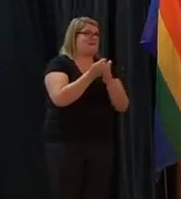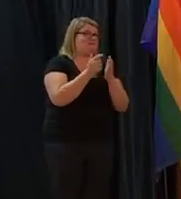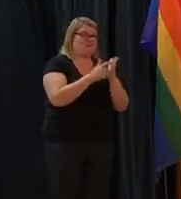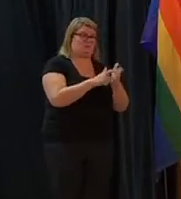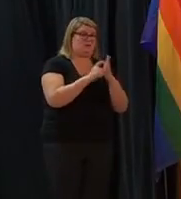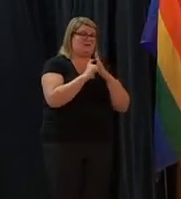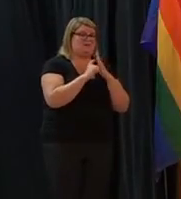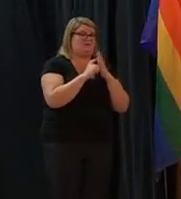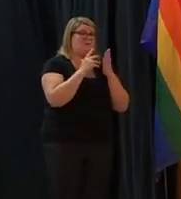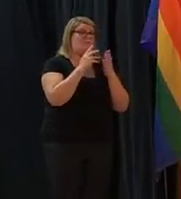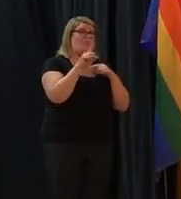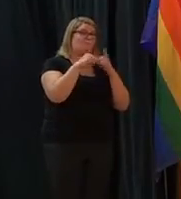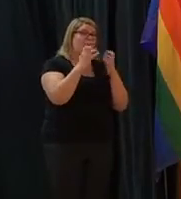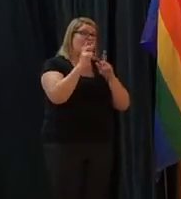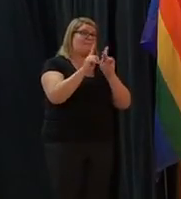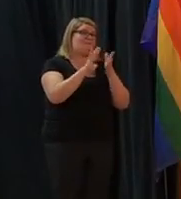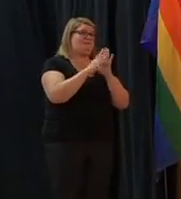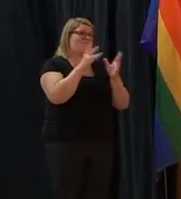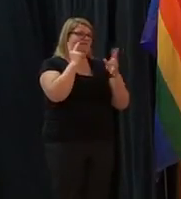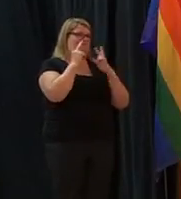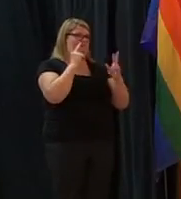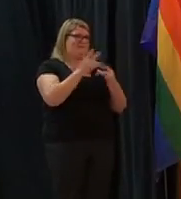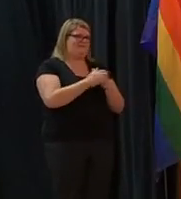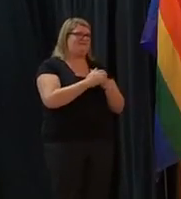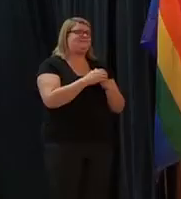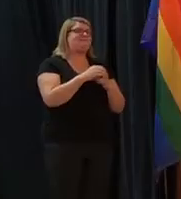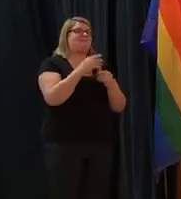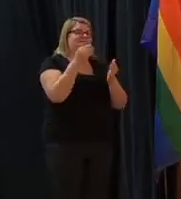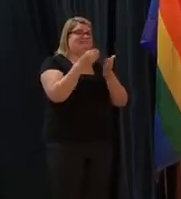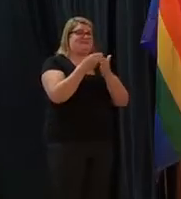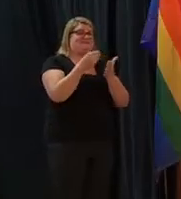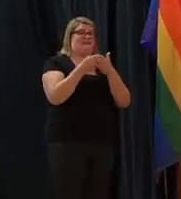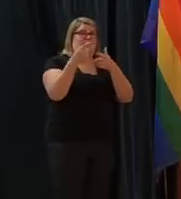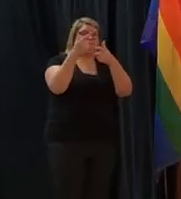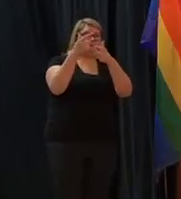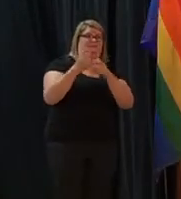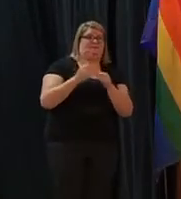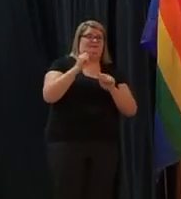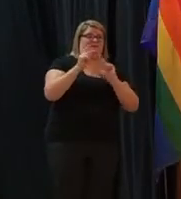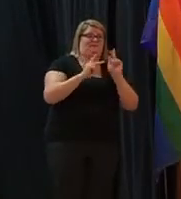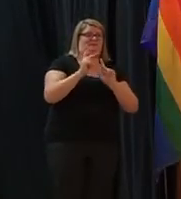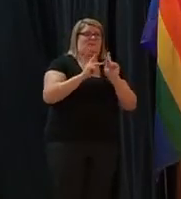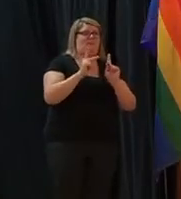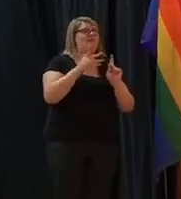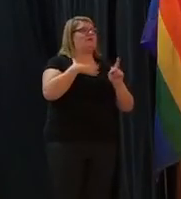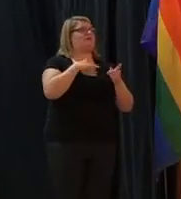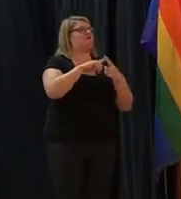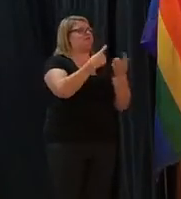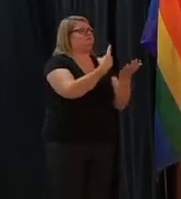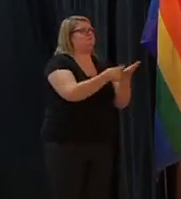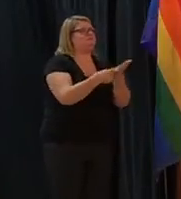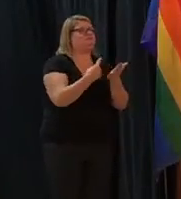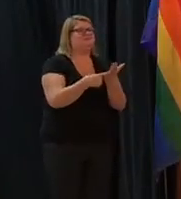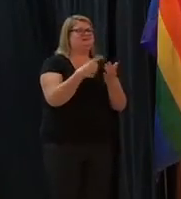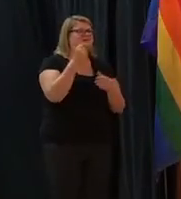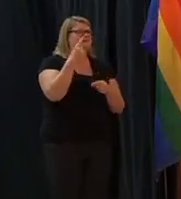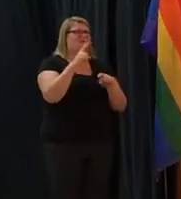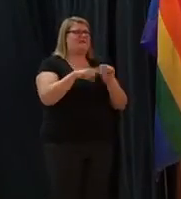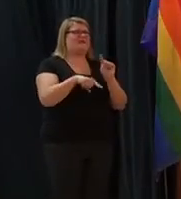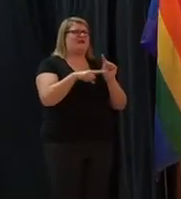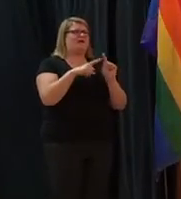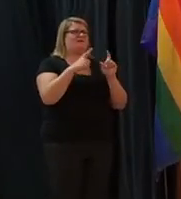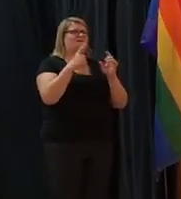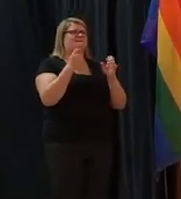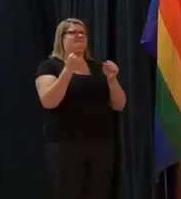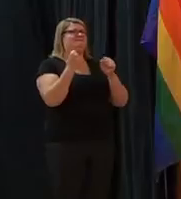people to be visible, and because funding pulls people and they are willing to talk about it. Because I think we cannot fight a movement on empty